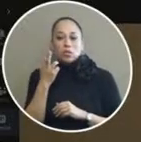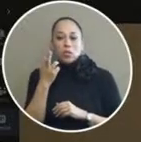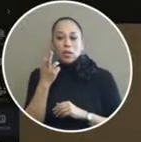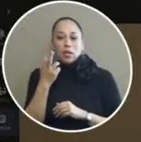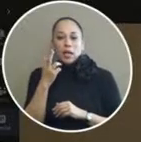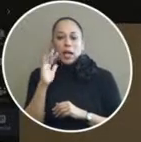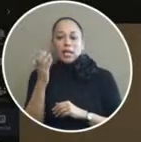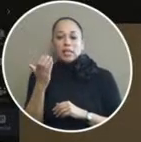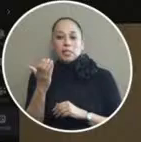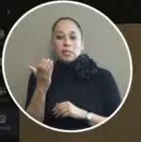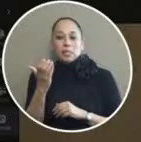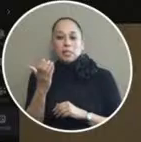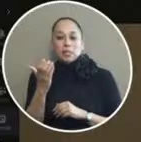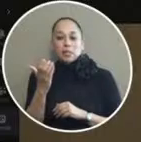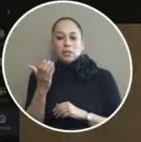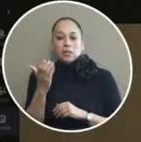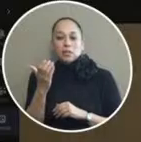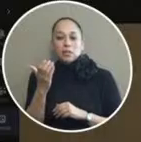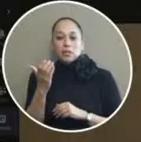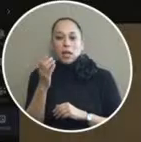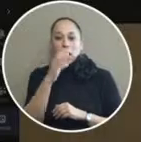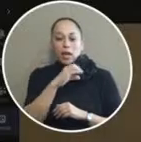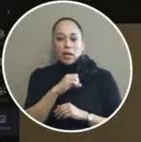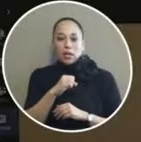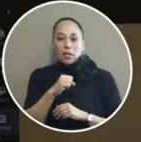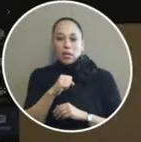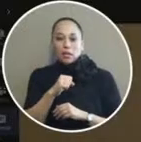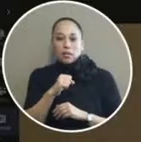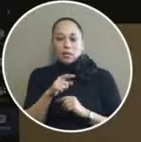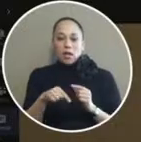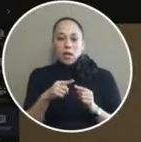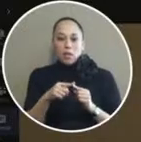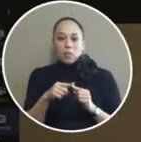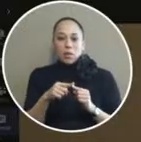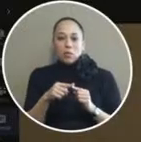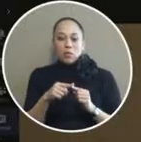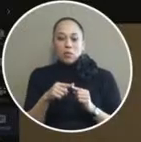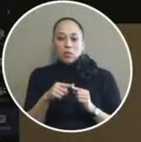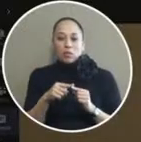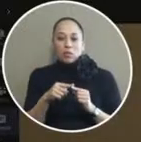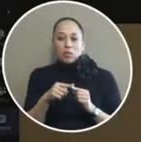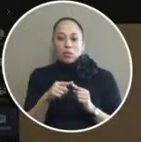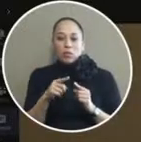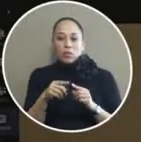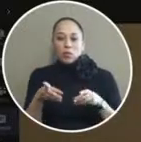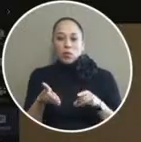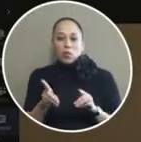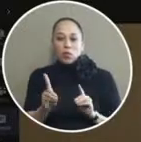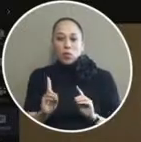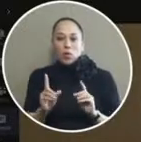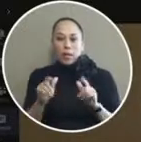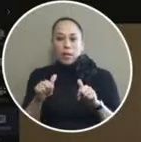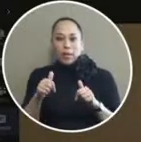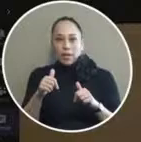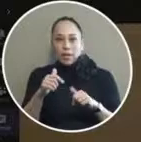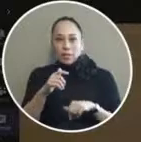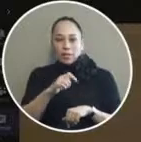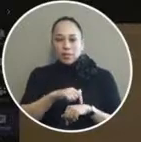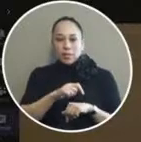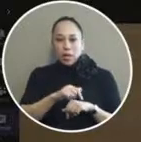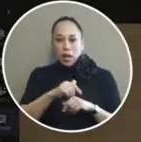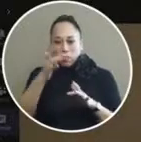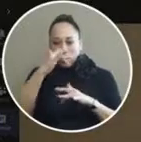seem, it strikes, I guess I'm at a loss as to, during the middle of this pandemic, that people